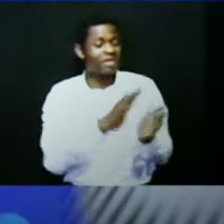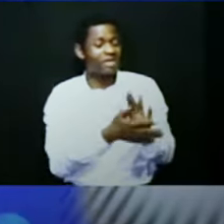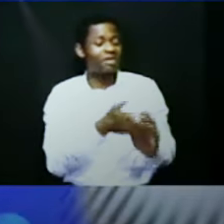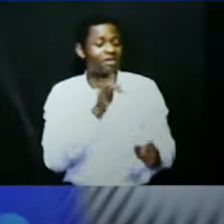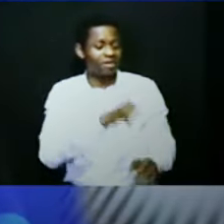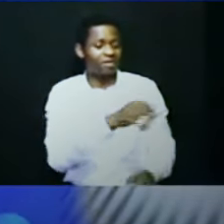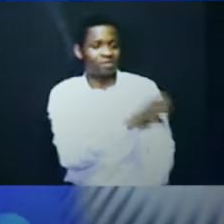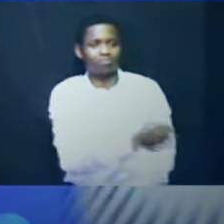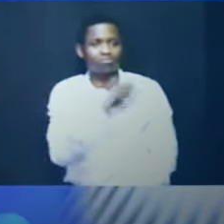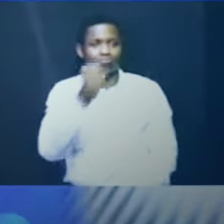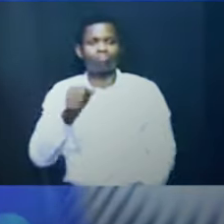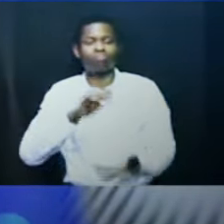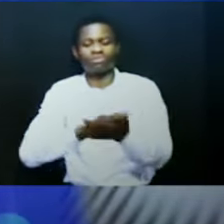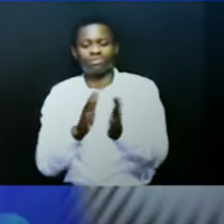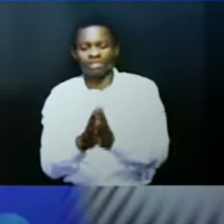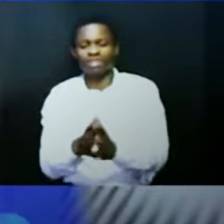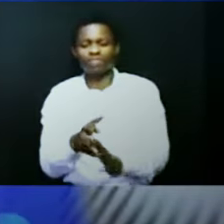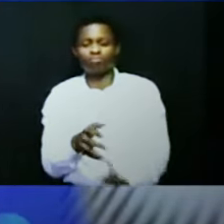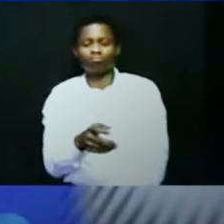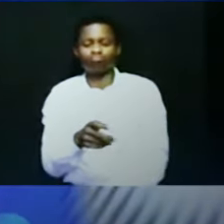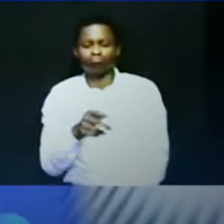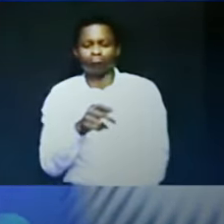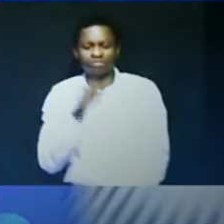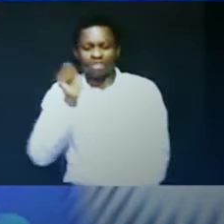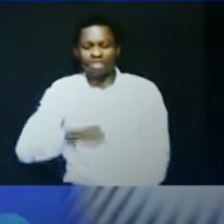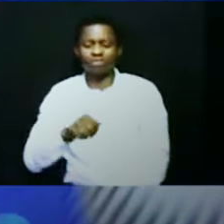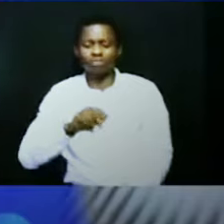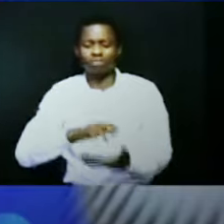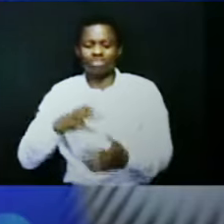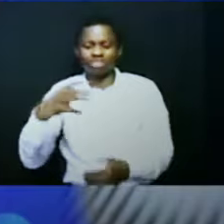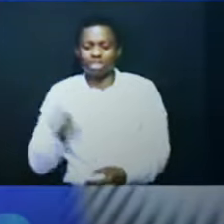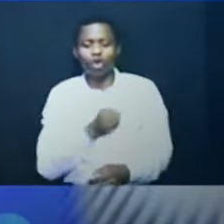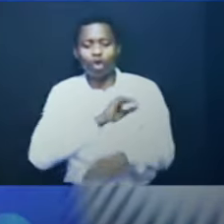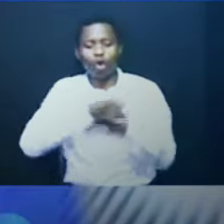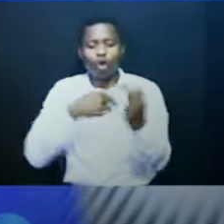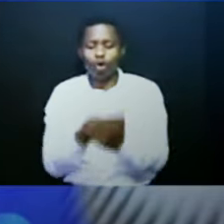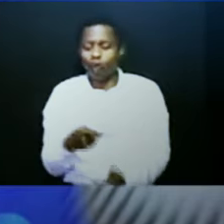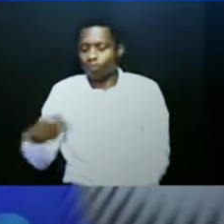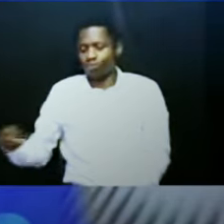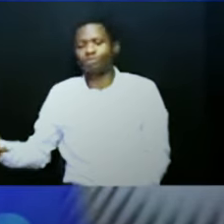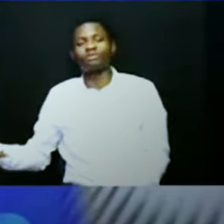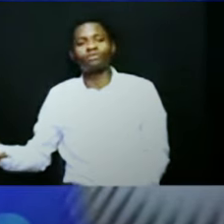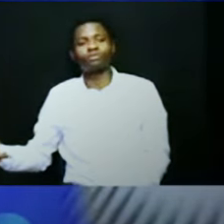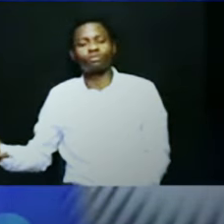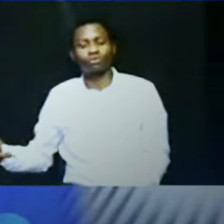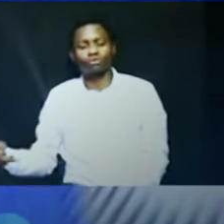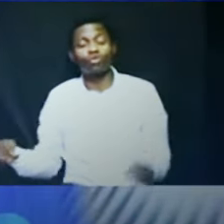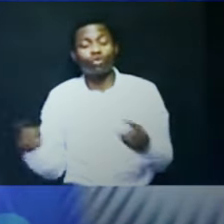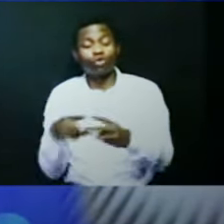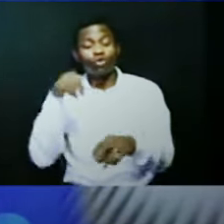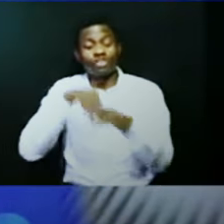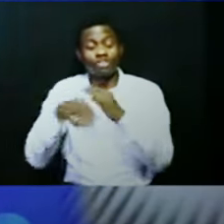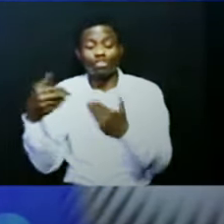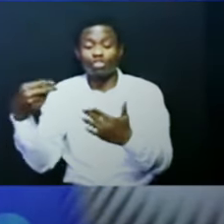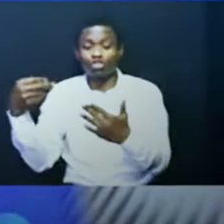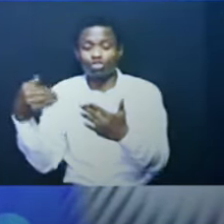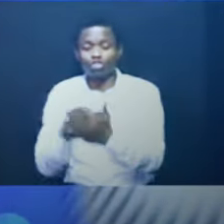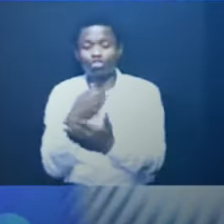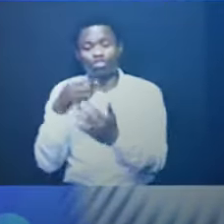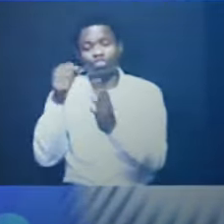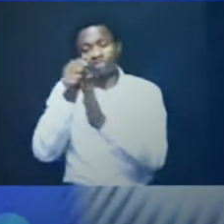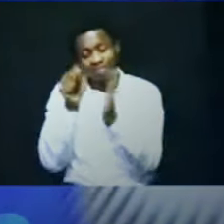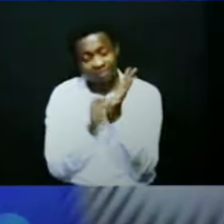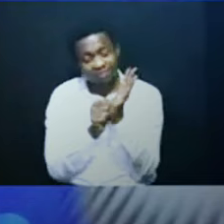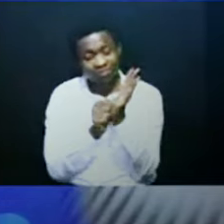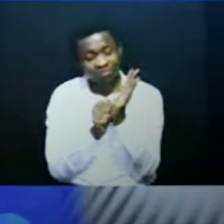That is great. The adoption in the New Testament, therefore, for the believer